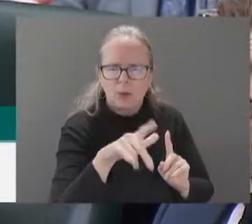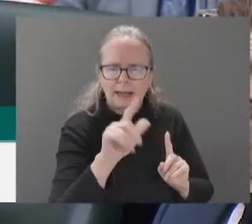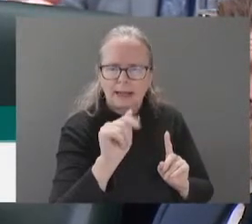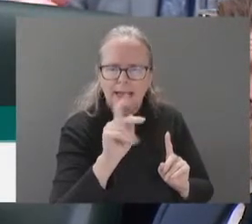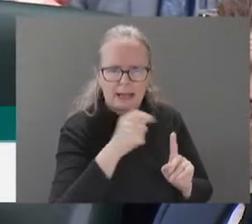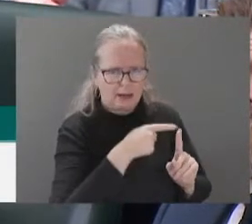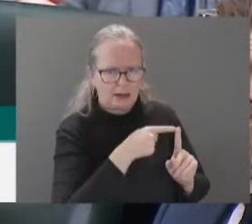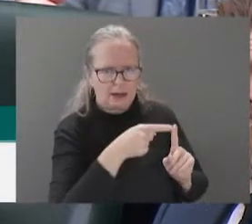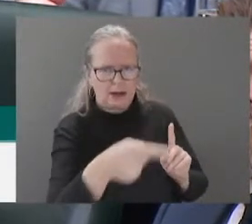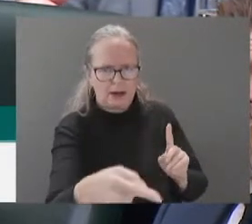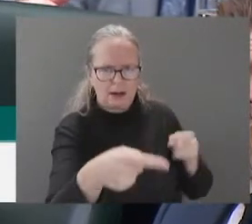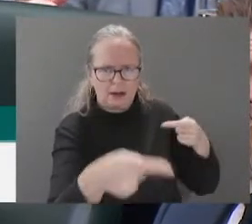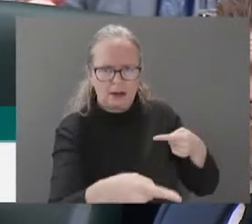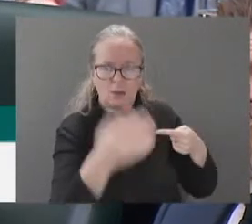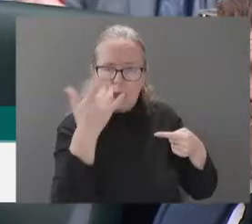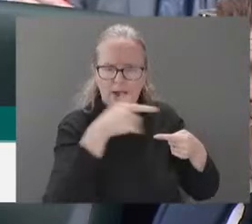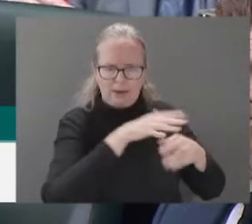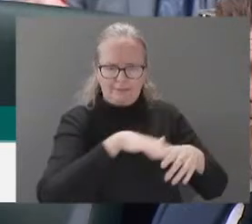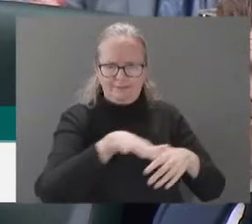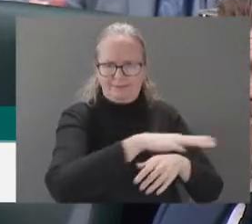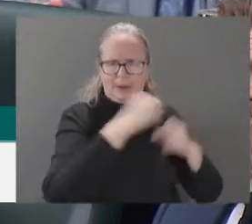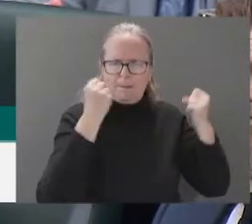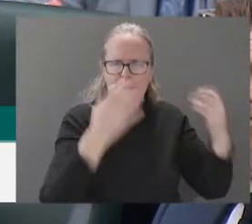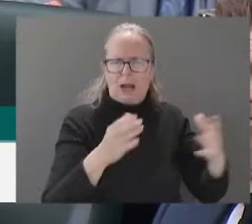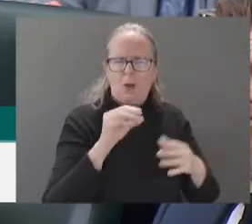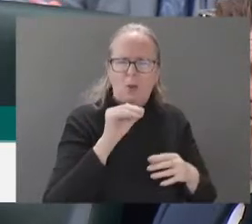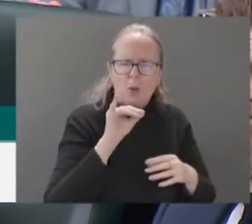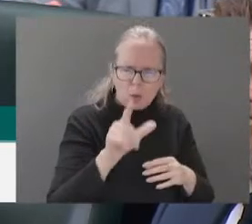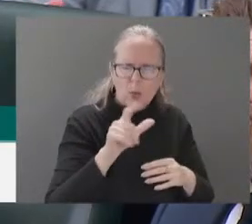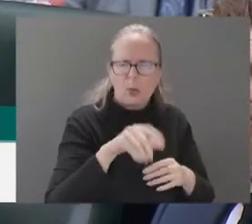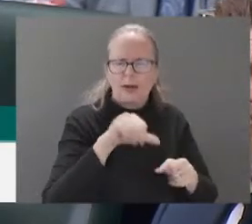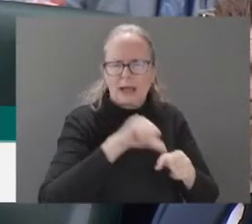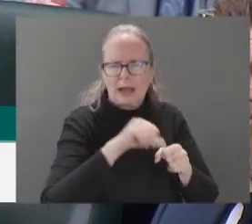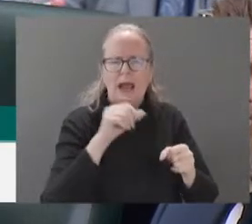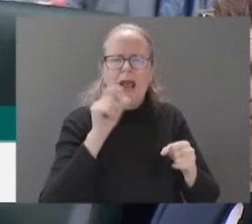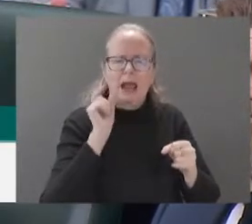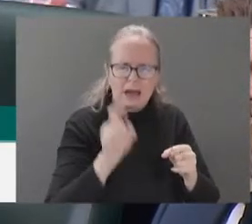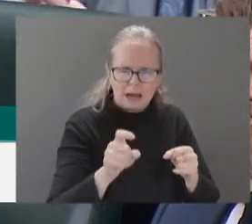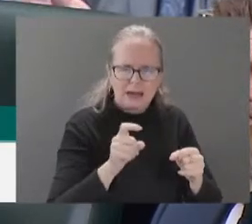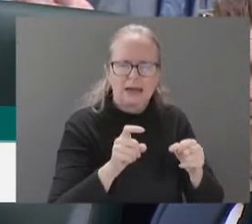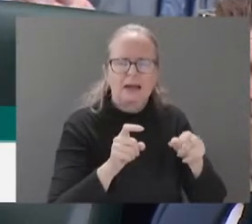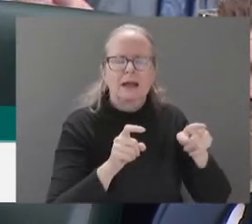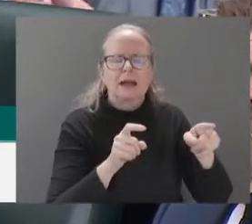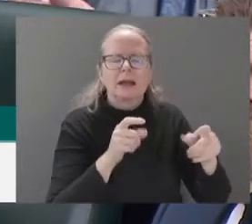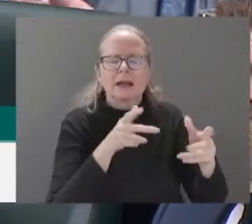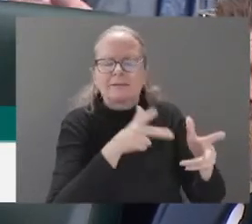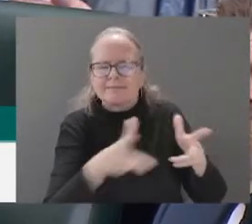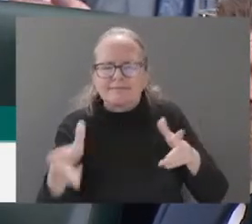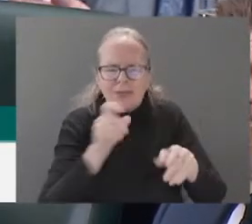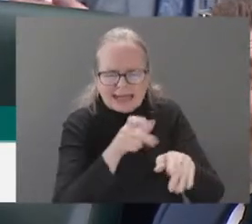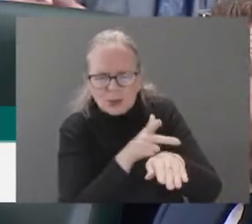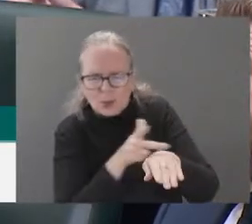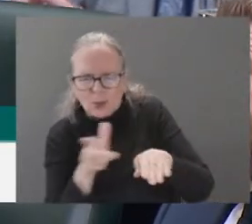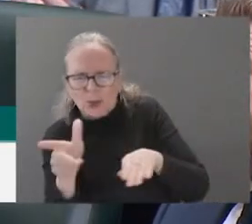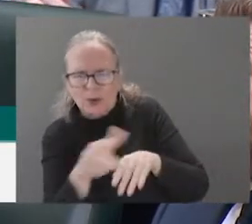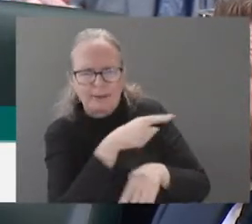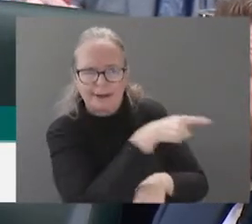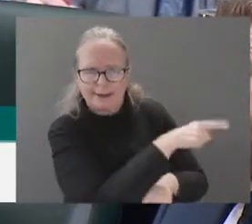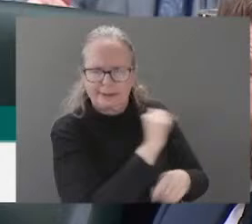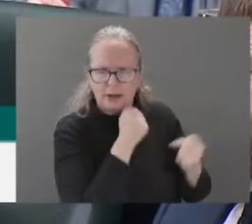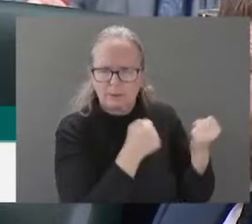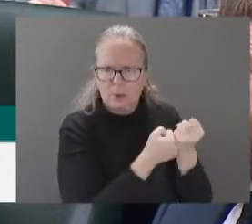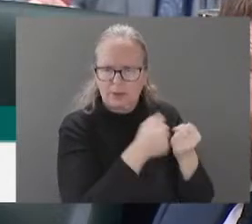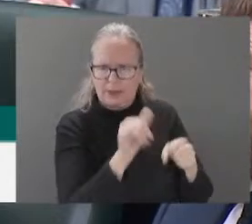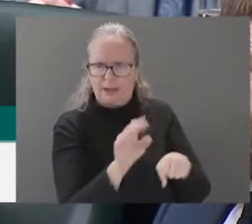Alberta we which the NP doesn't support but we want to make sure that we have the road Network and our economic corridors that can accommodate not just the